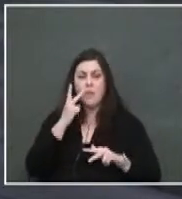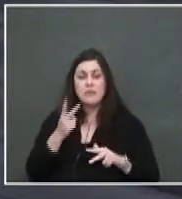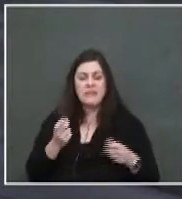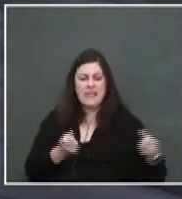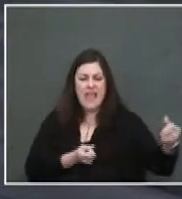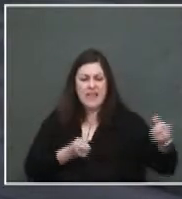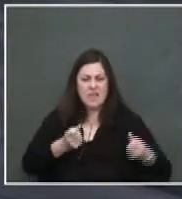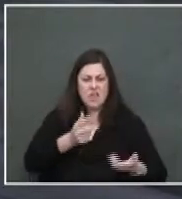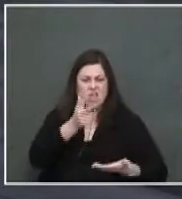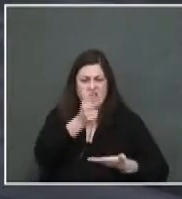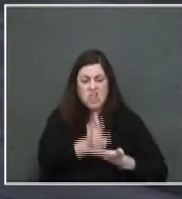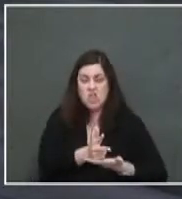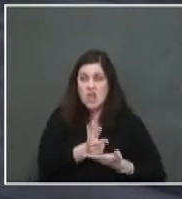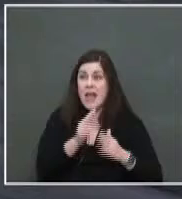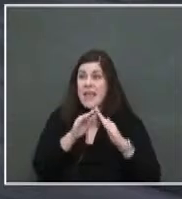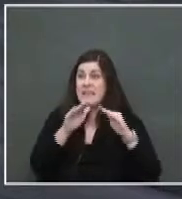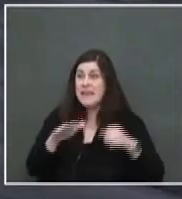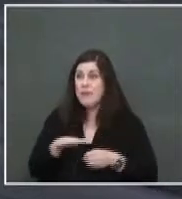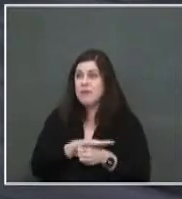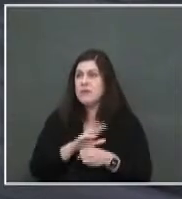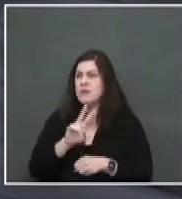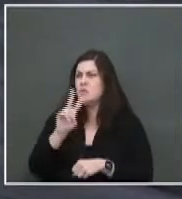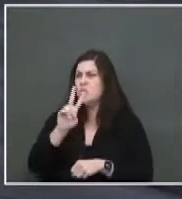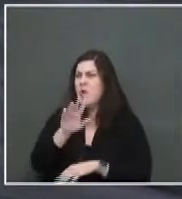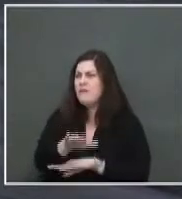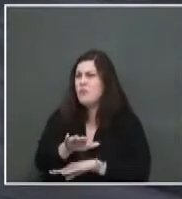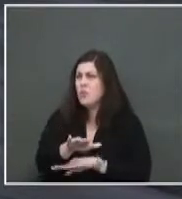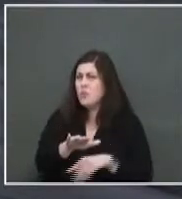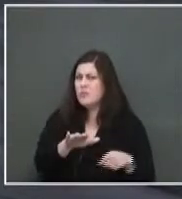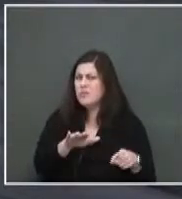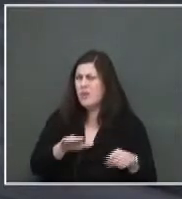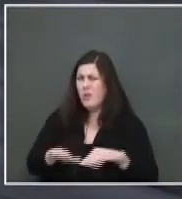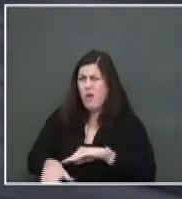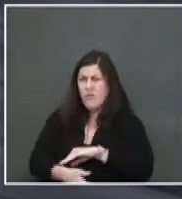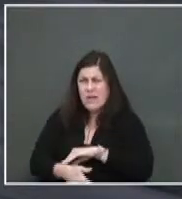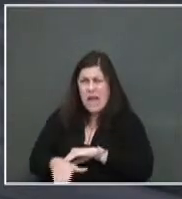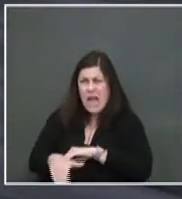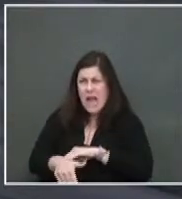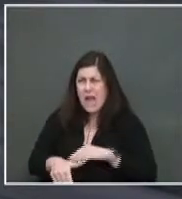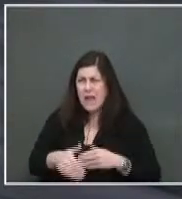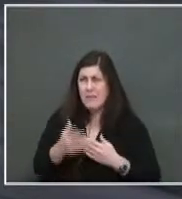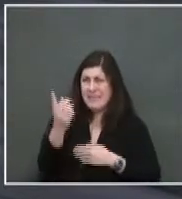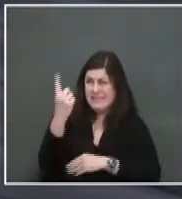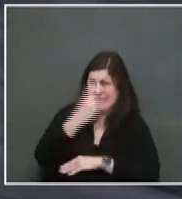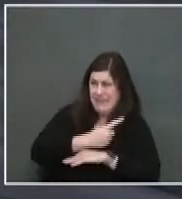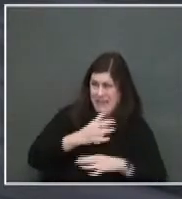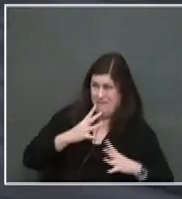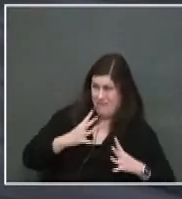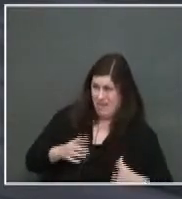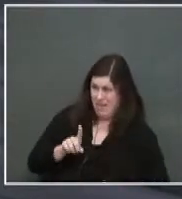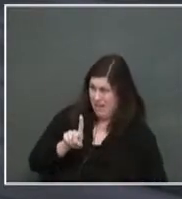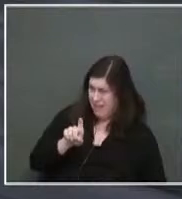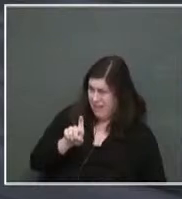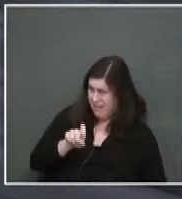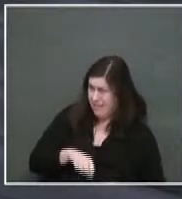in neighborhoods at 2 p.m. So I'm not sure what the thought process was on the time